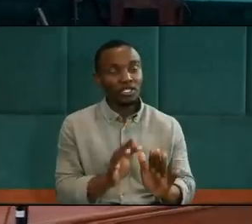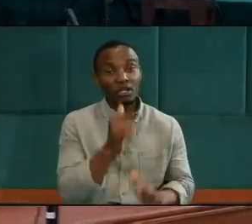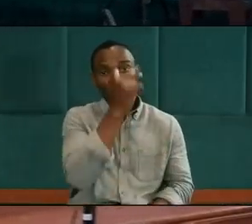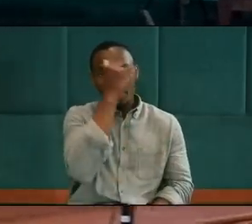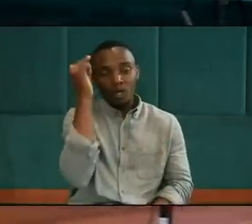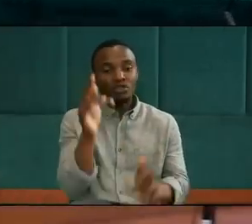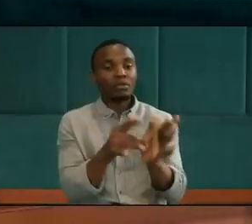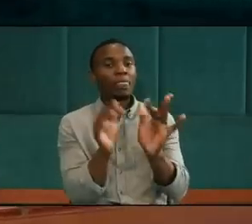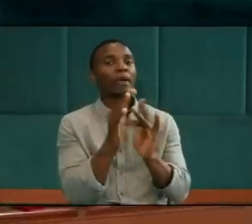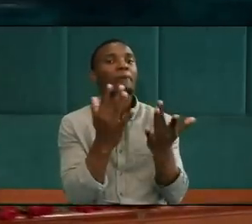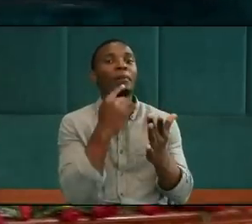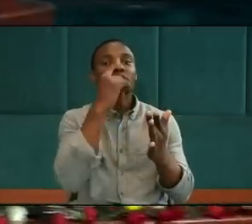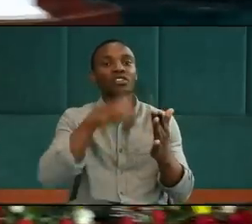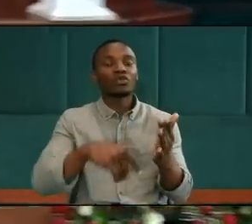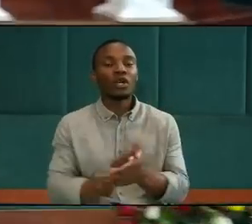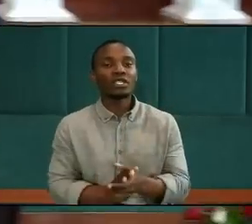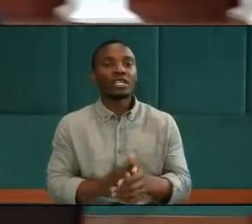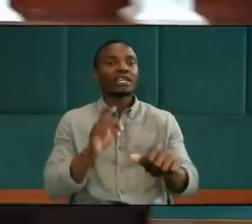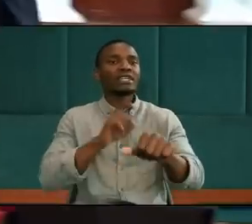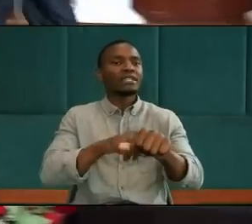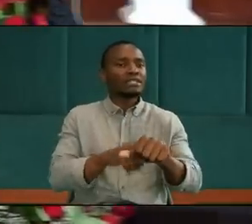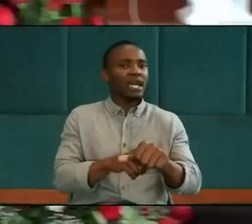the Bible says